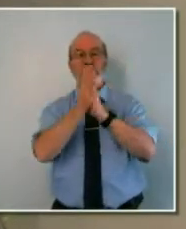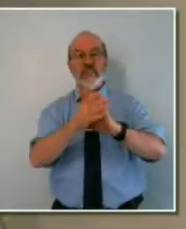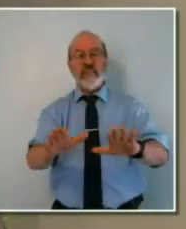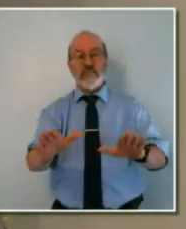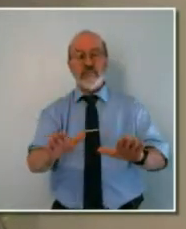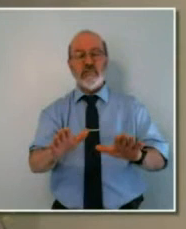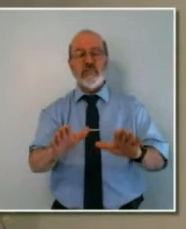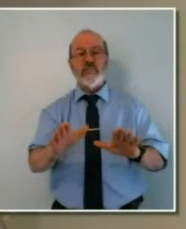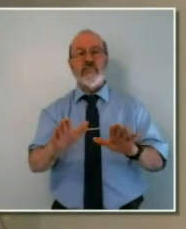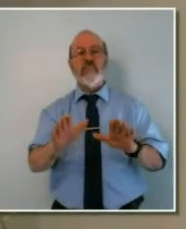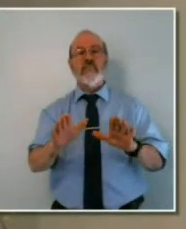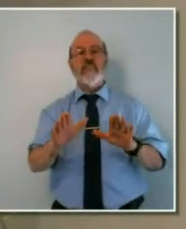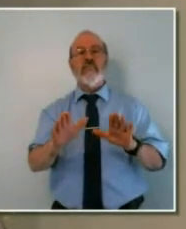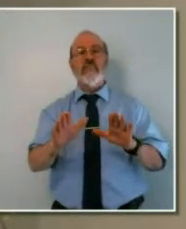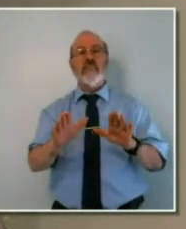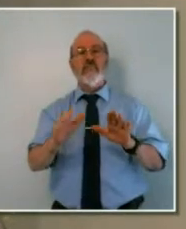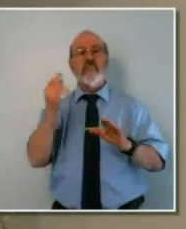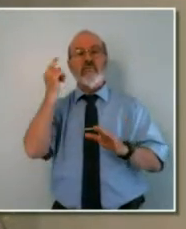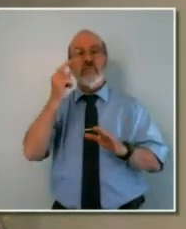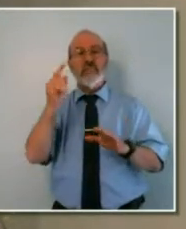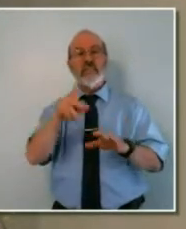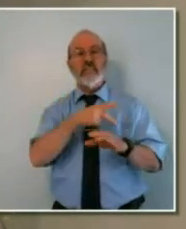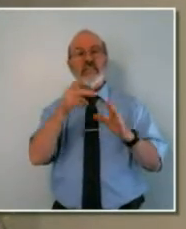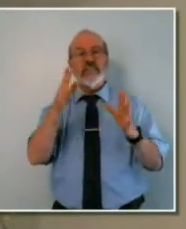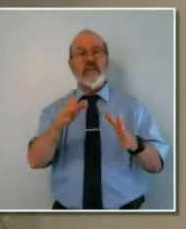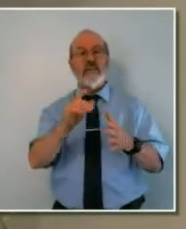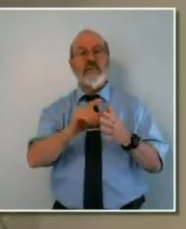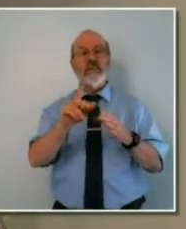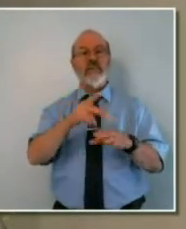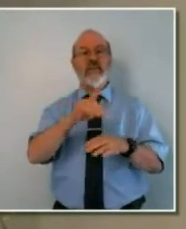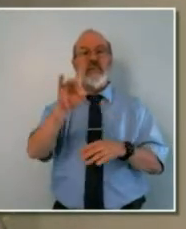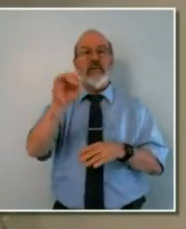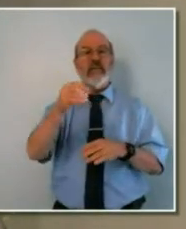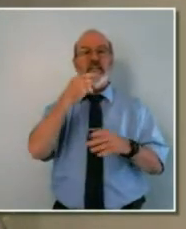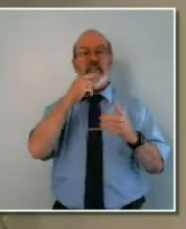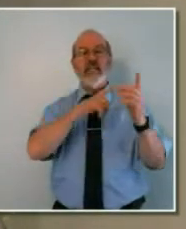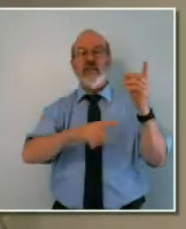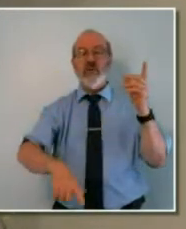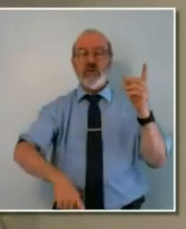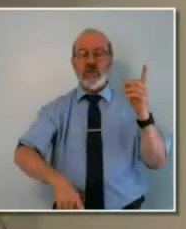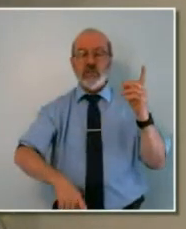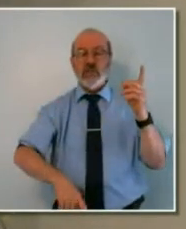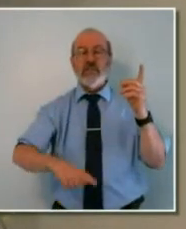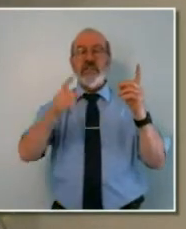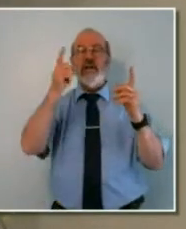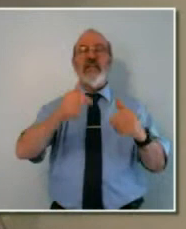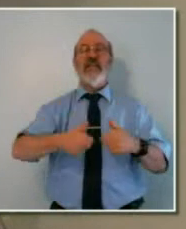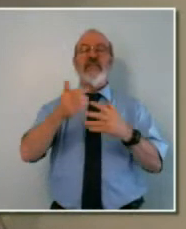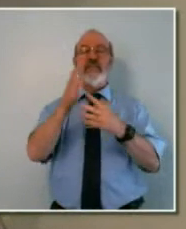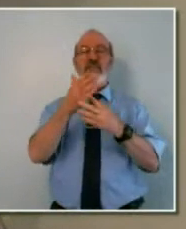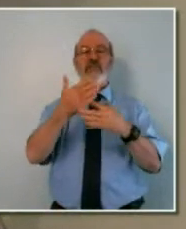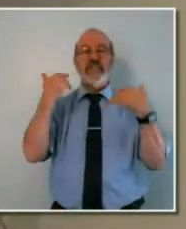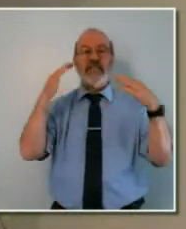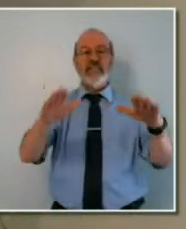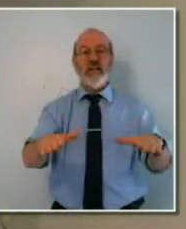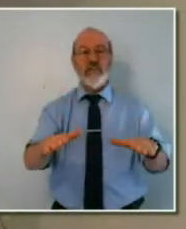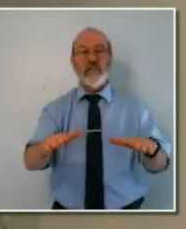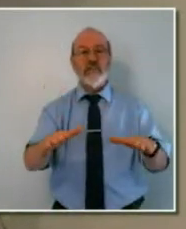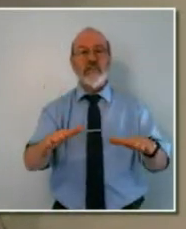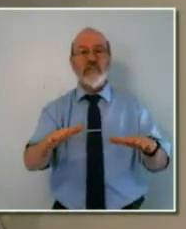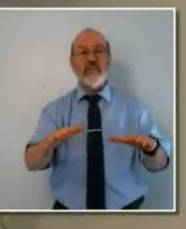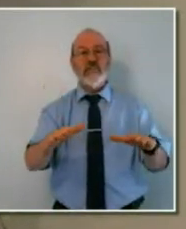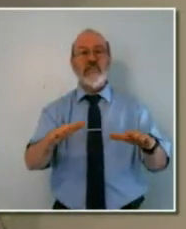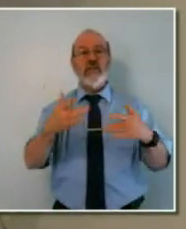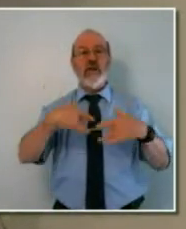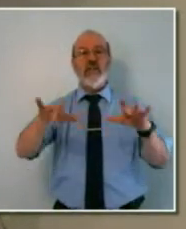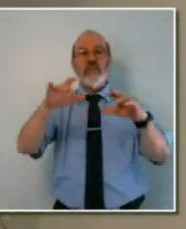the reason the psalmist in Psalm 80 is saying, Lord, thou that dwellest between the cherubims on the mercy